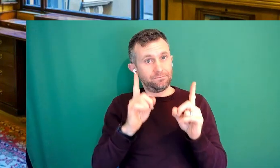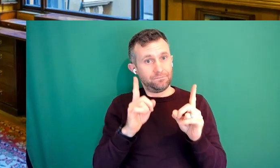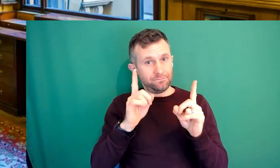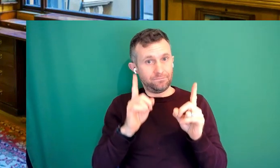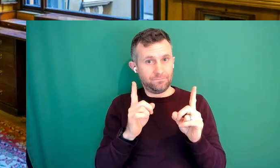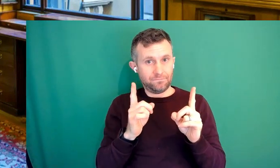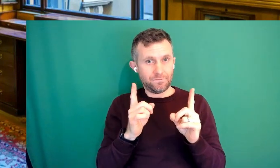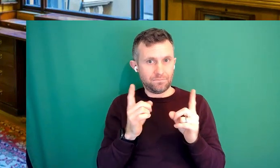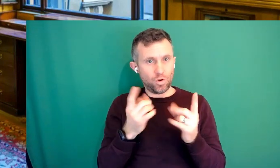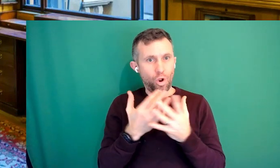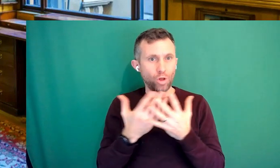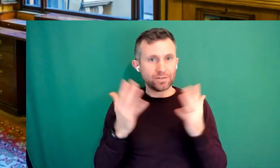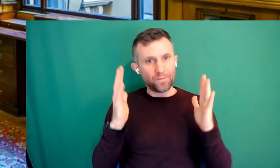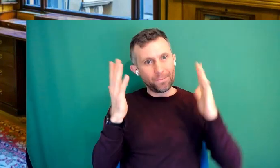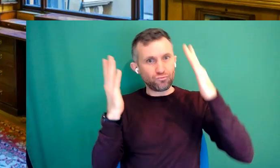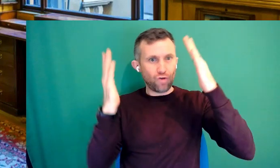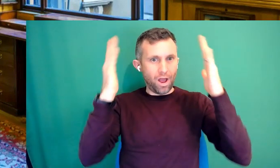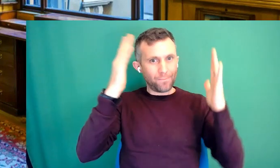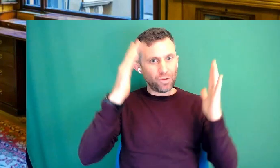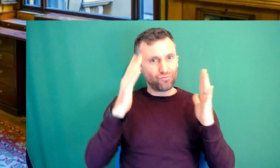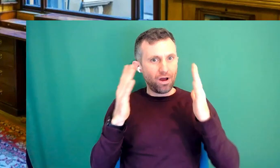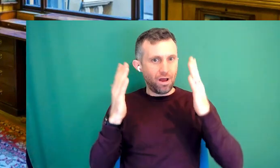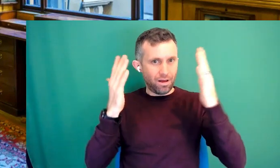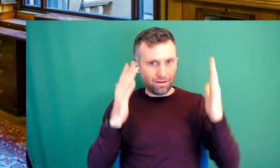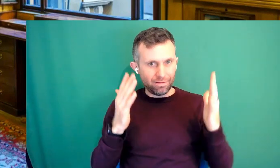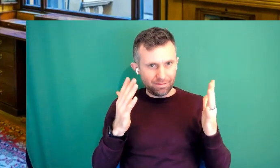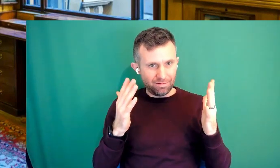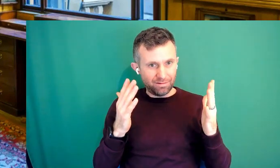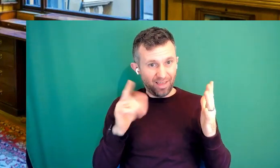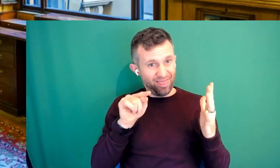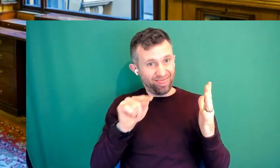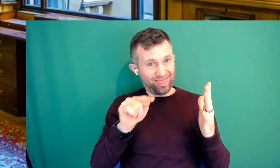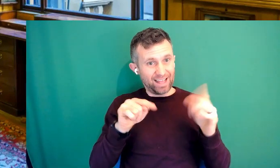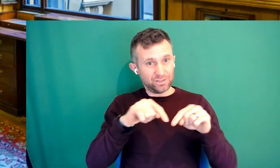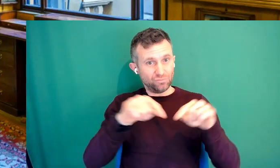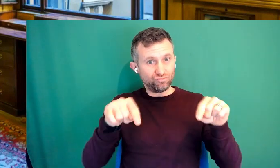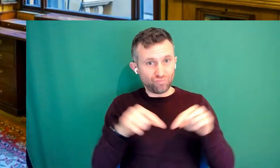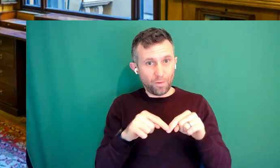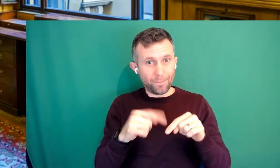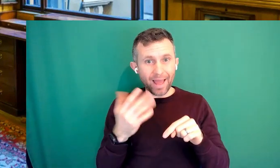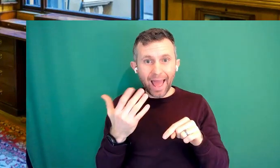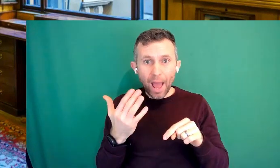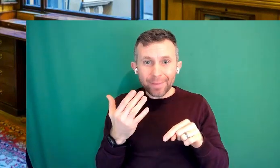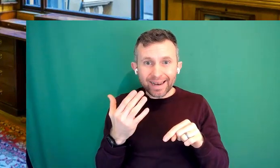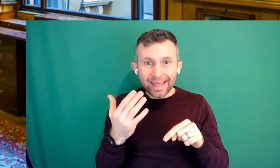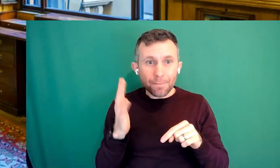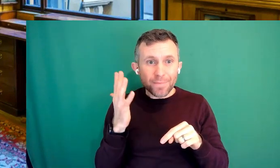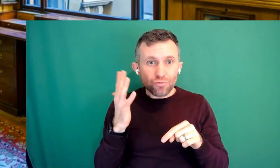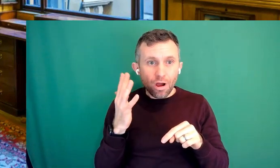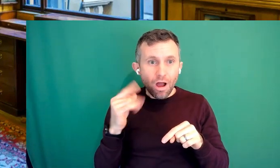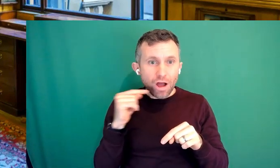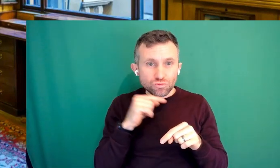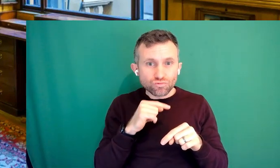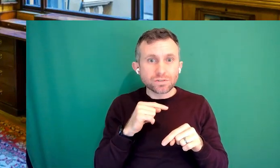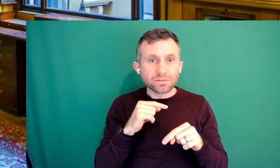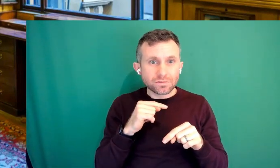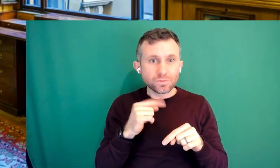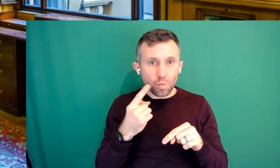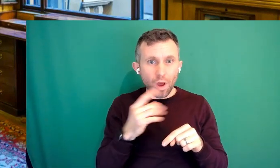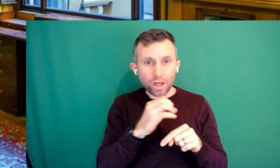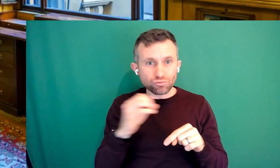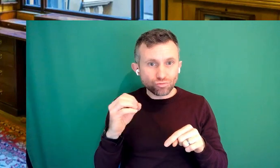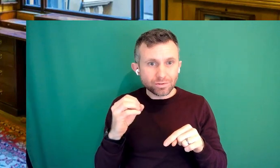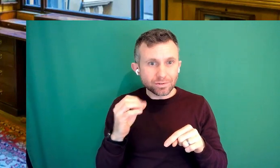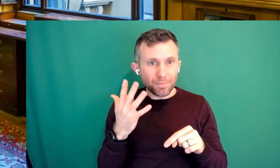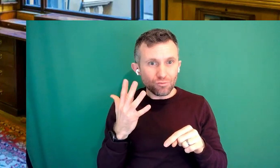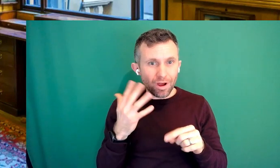this." In this room is another portrait of a very important member of the